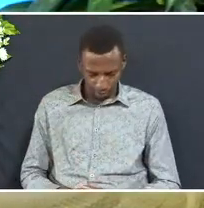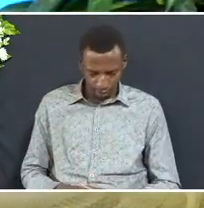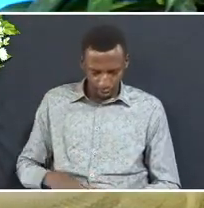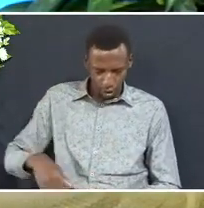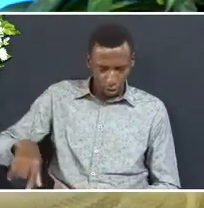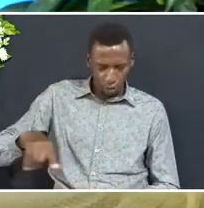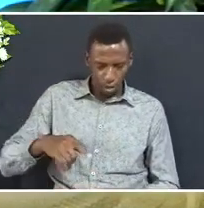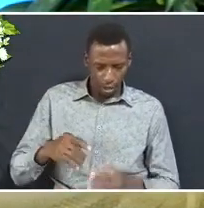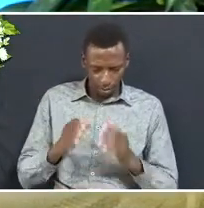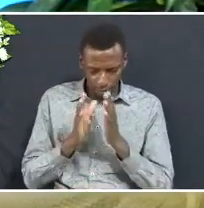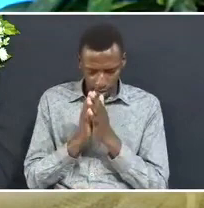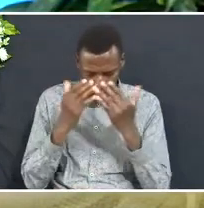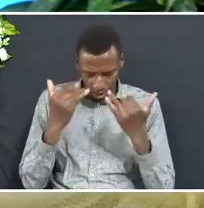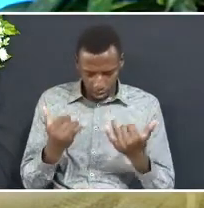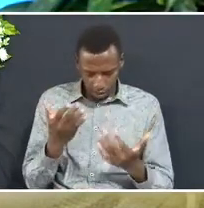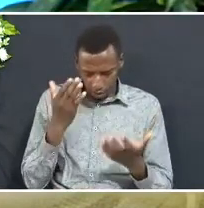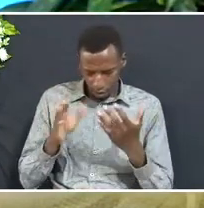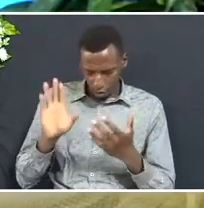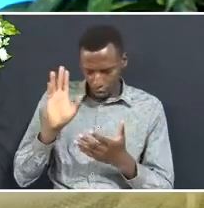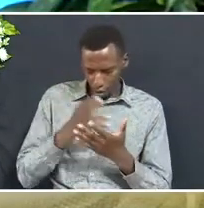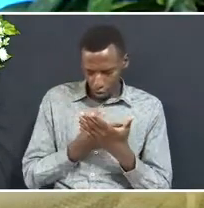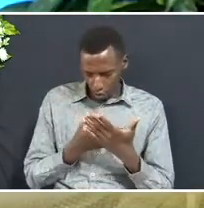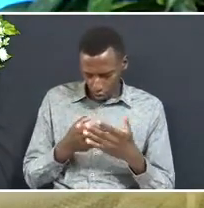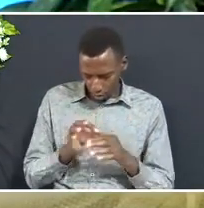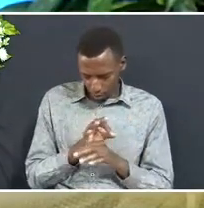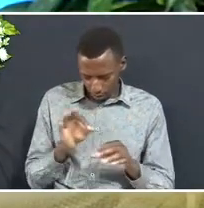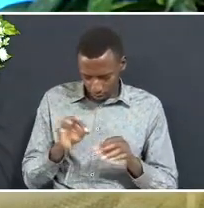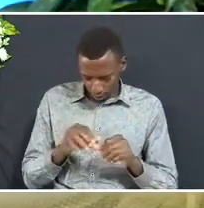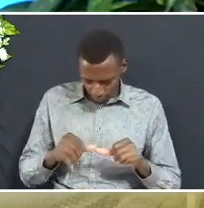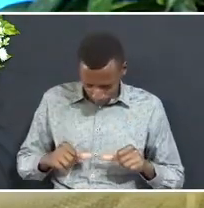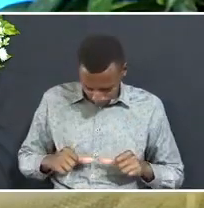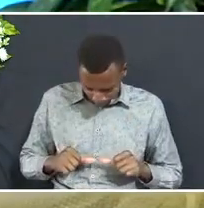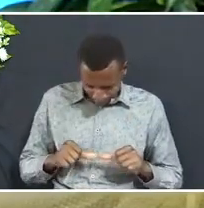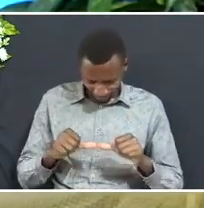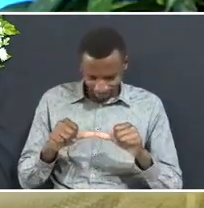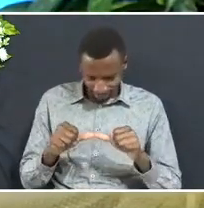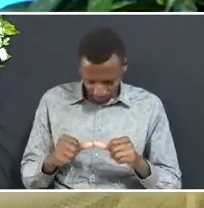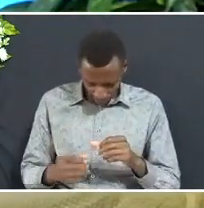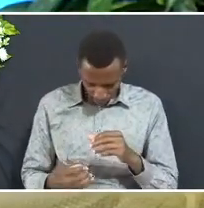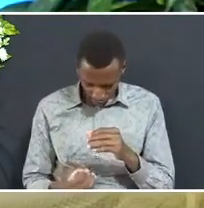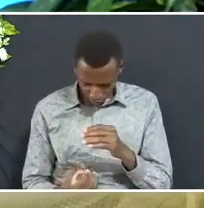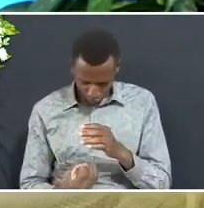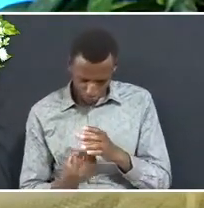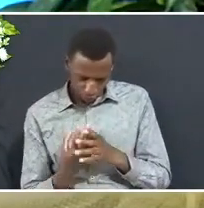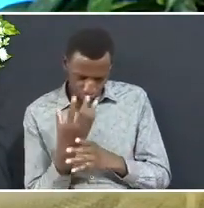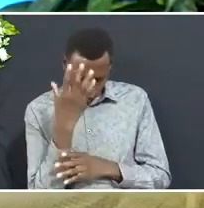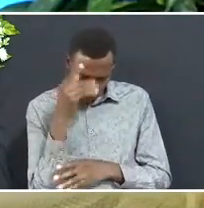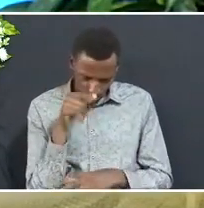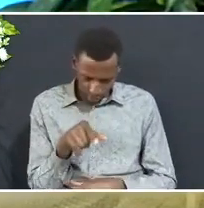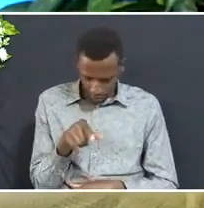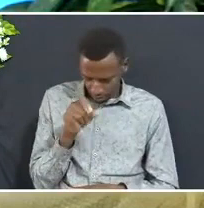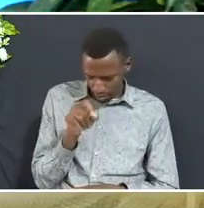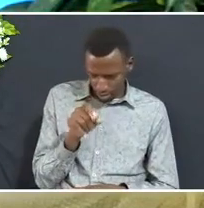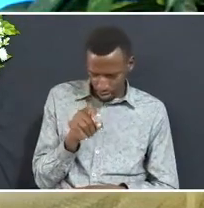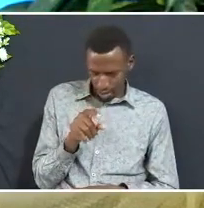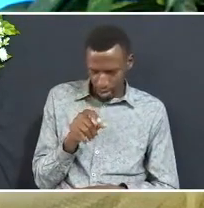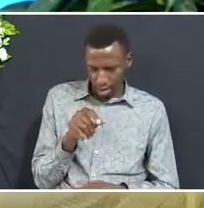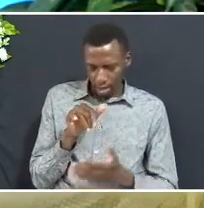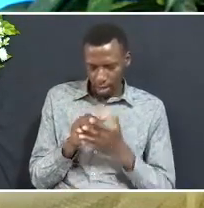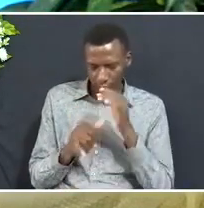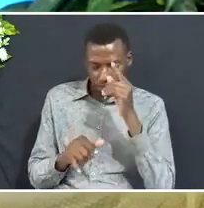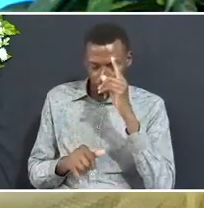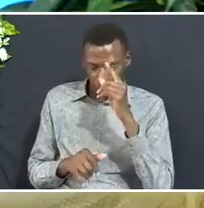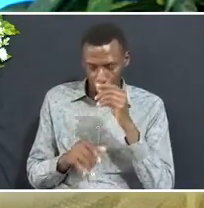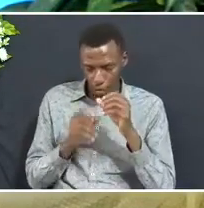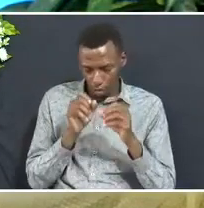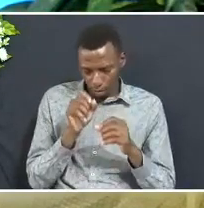now that your Holy Spirit may continue to grow this seed that you planted in